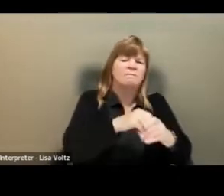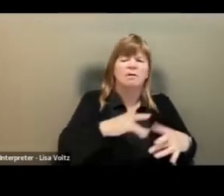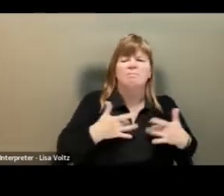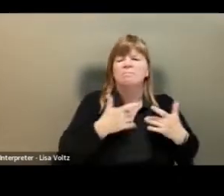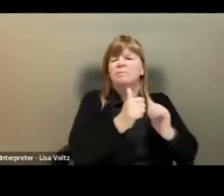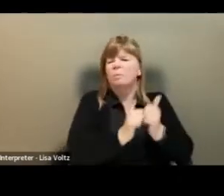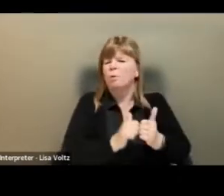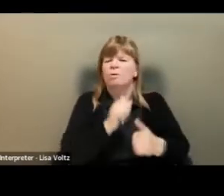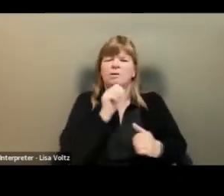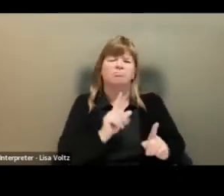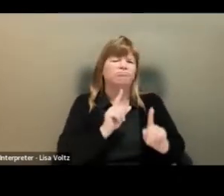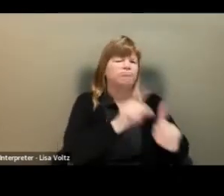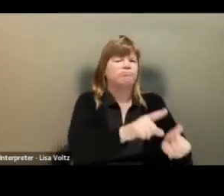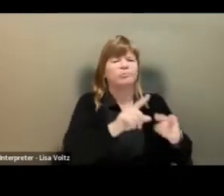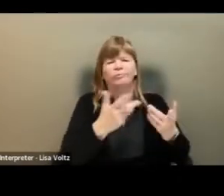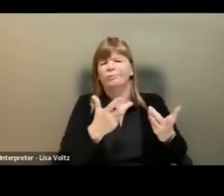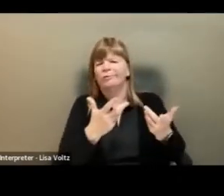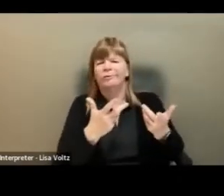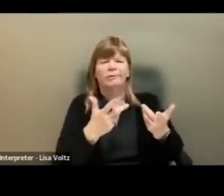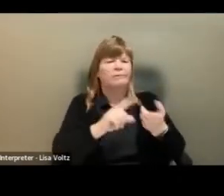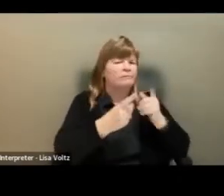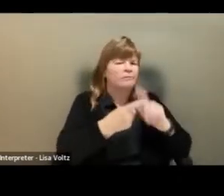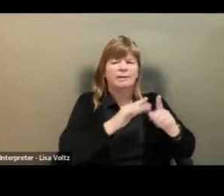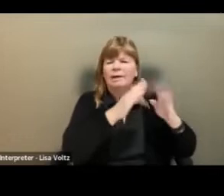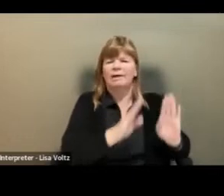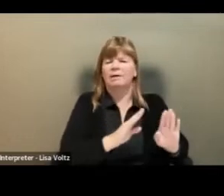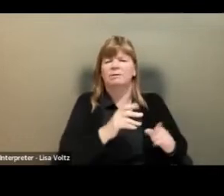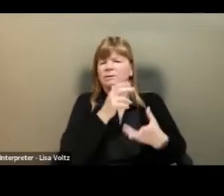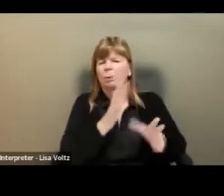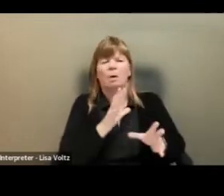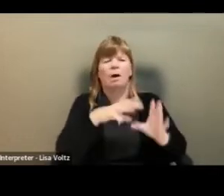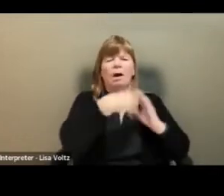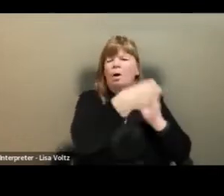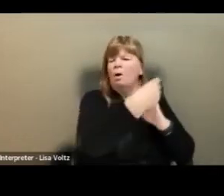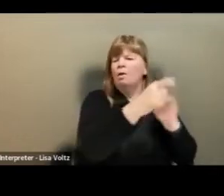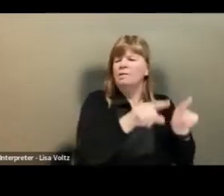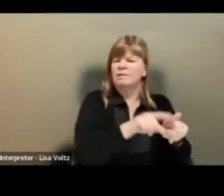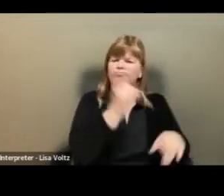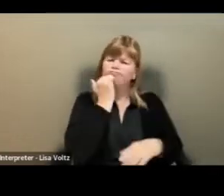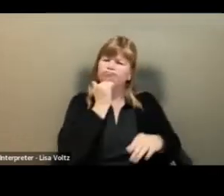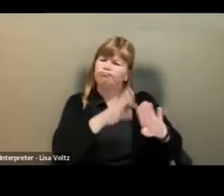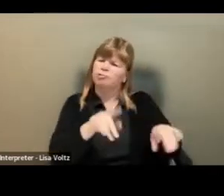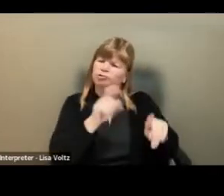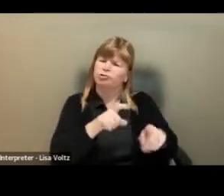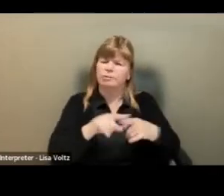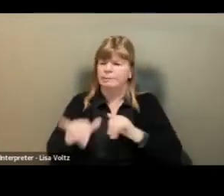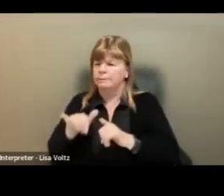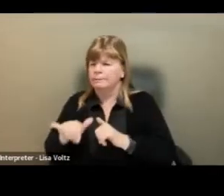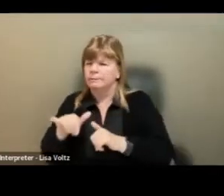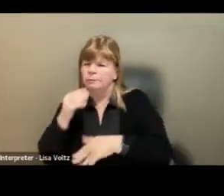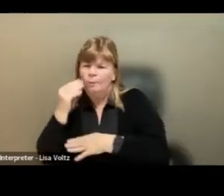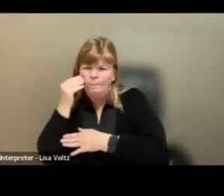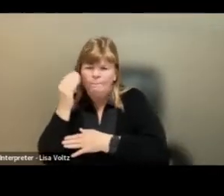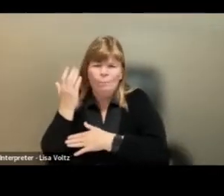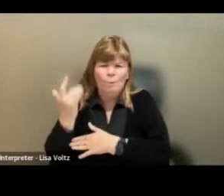to, his friends' houses. He didn't want to do things that normal kids should do, because he needed to stay around and